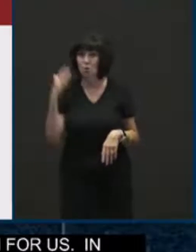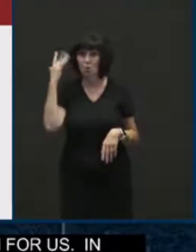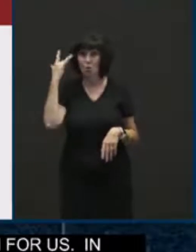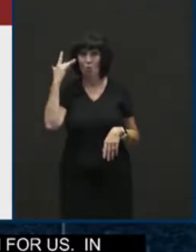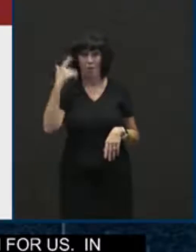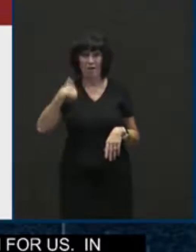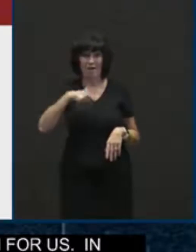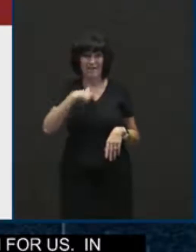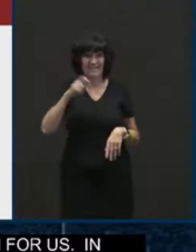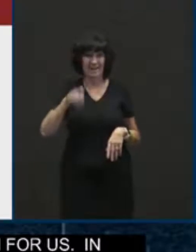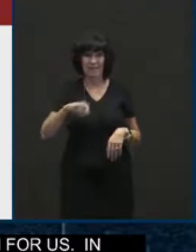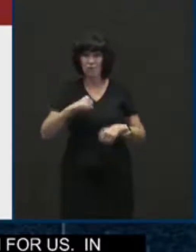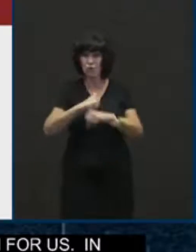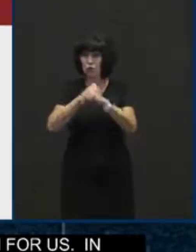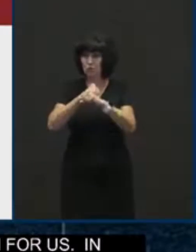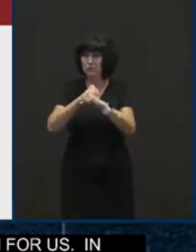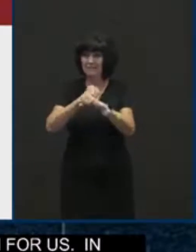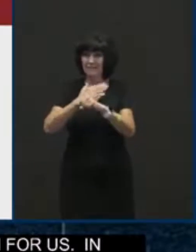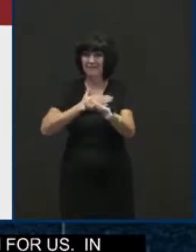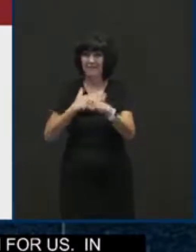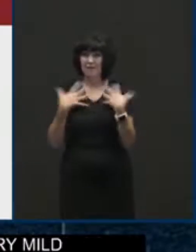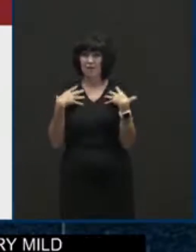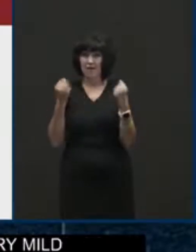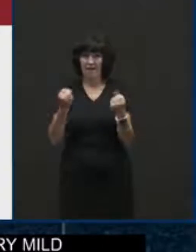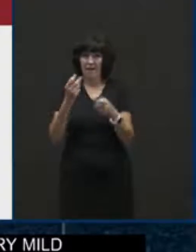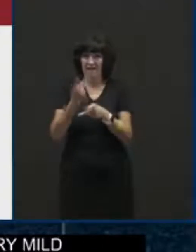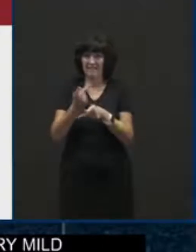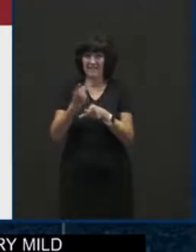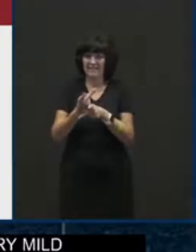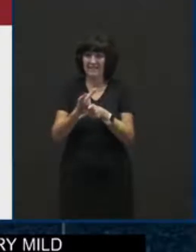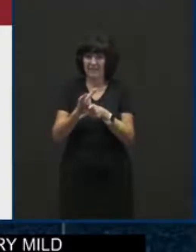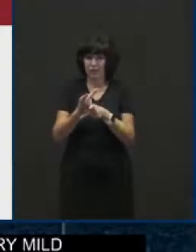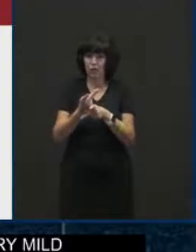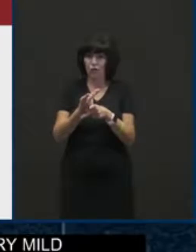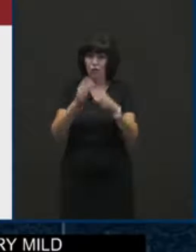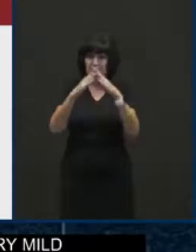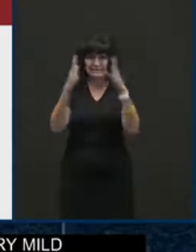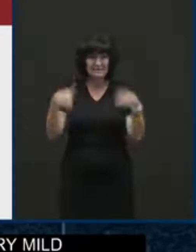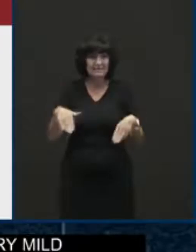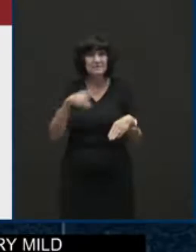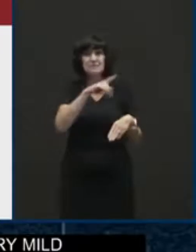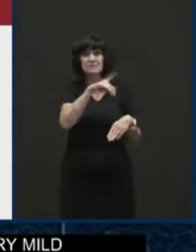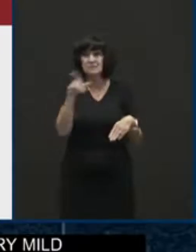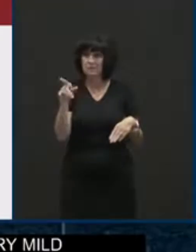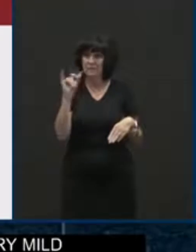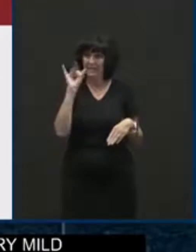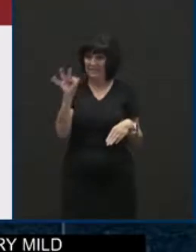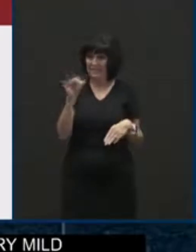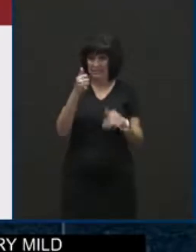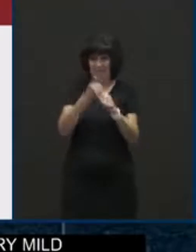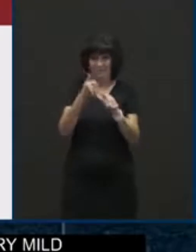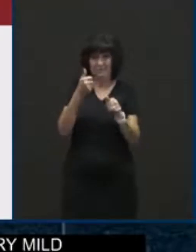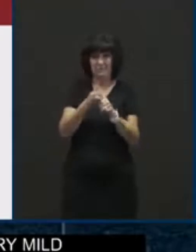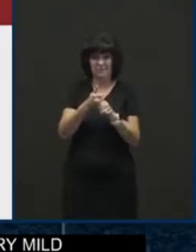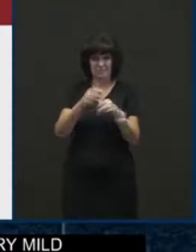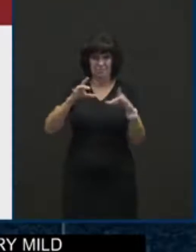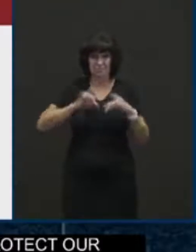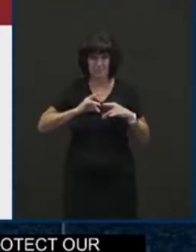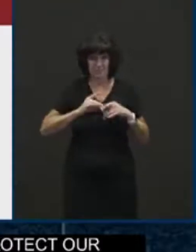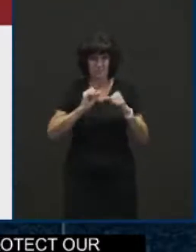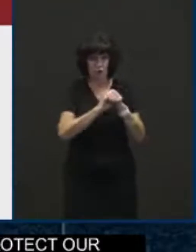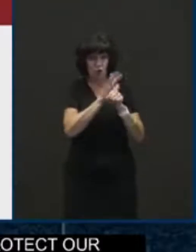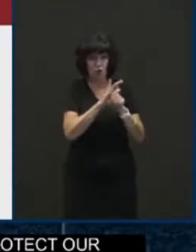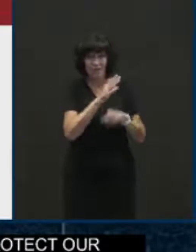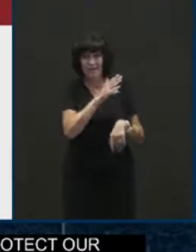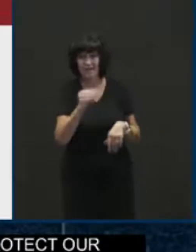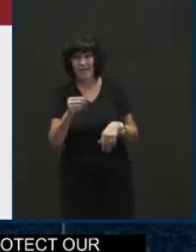system, but the reality is if you get either one of these infections, you may have an increased susceptibility to get the